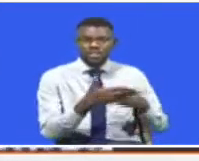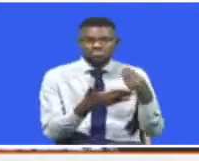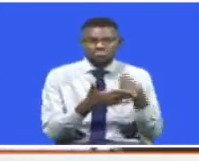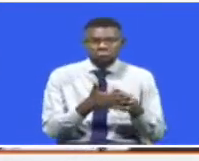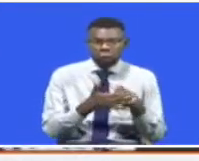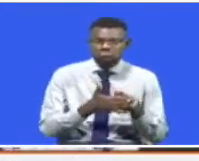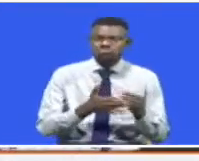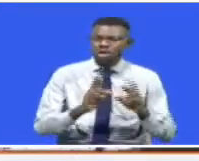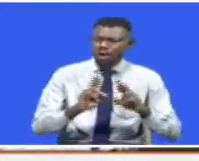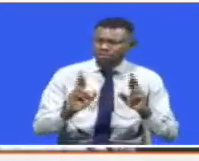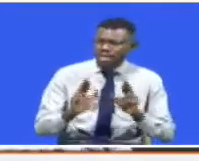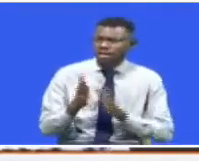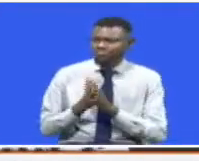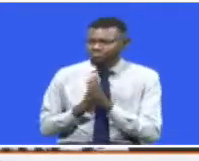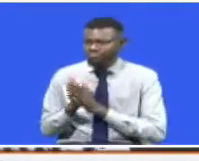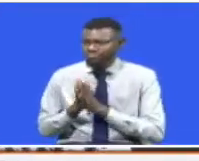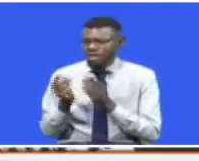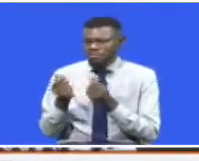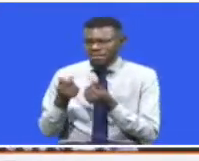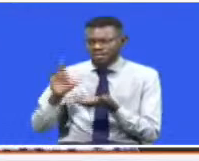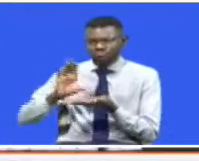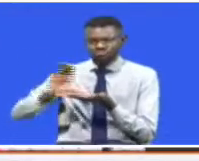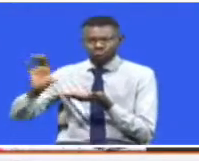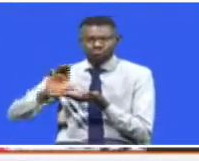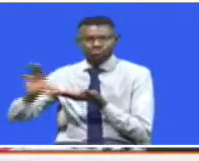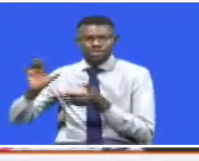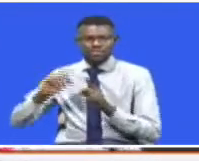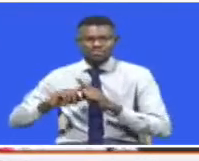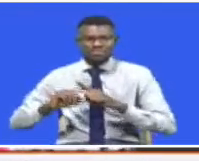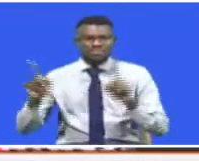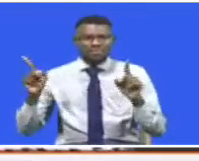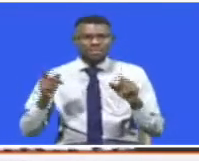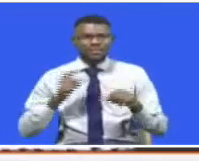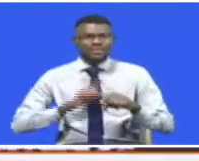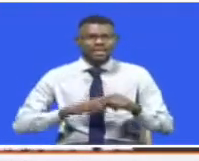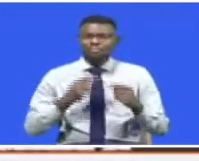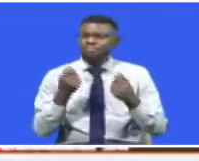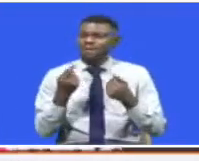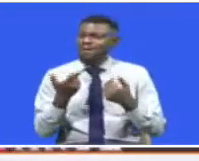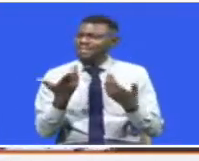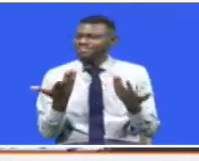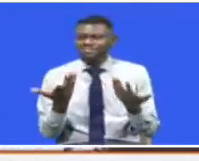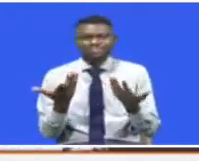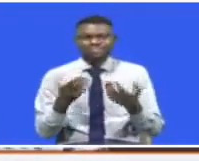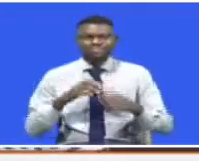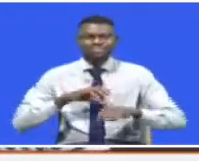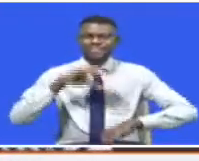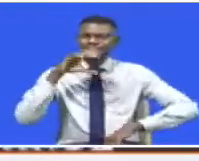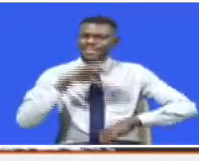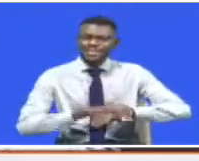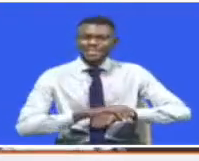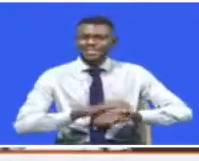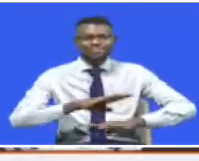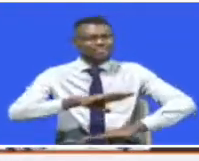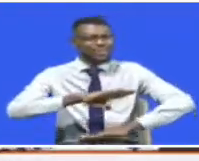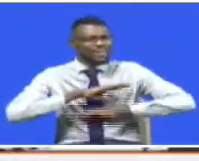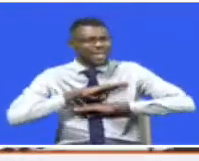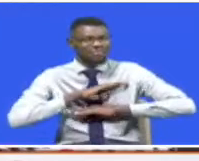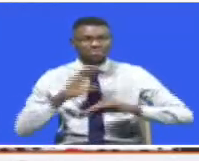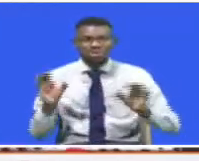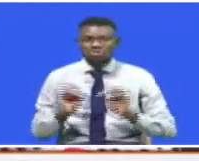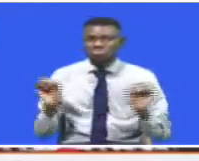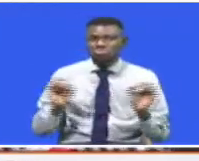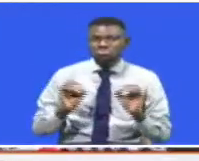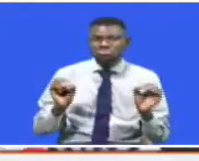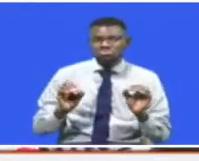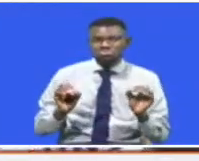money if they had it. But when the revenues do not reach the levels that we expect,